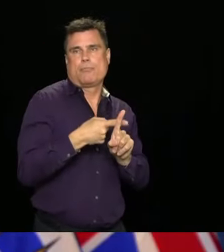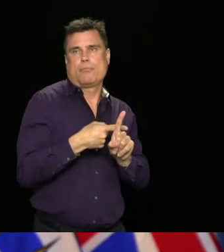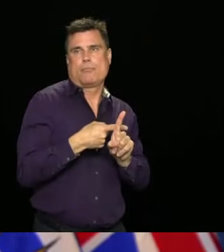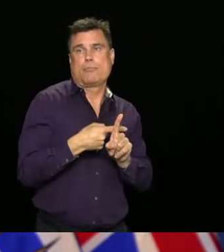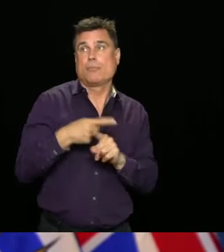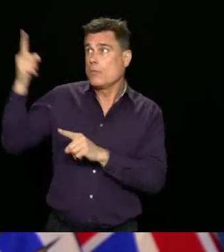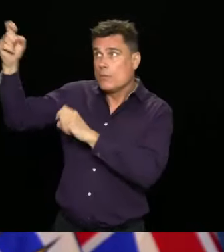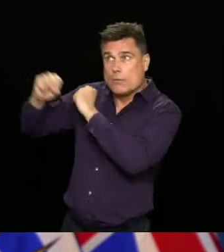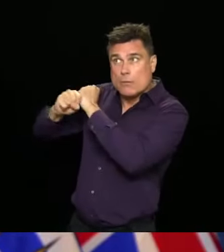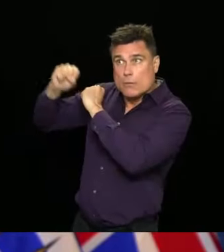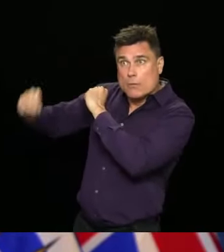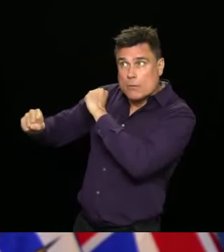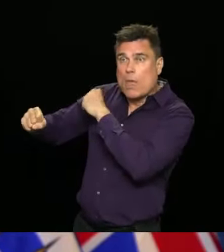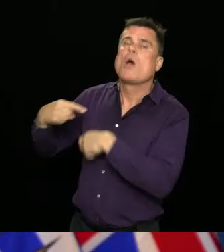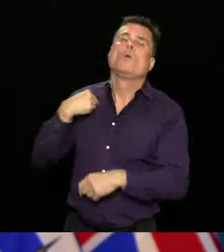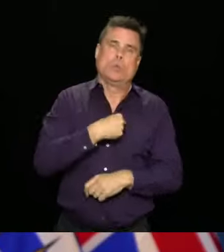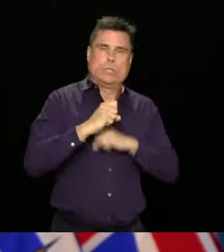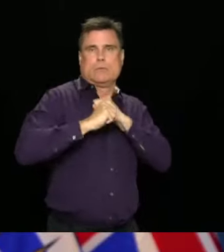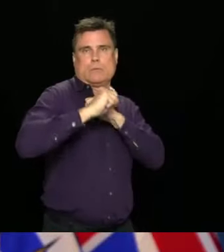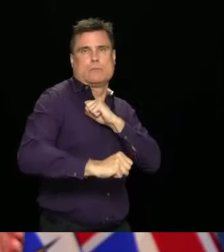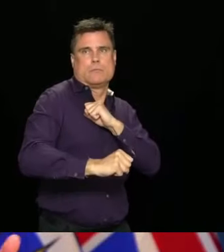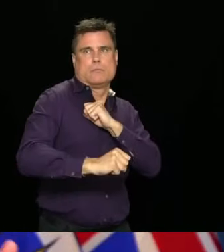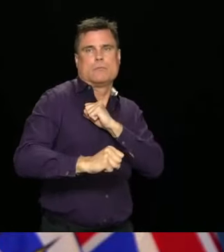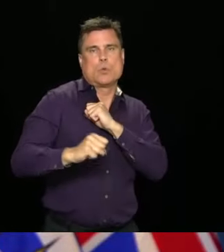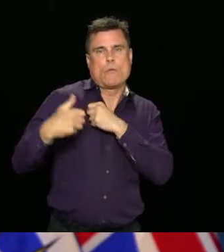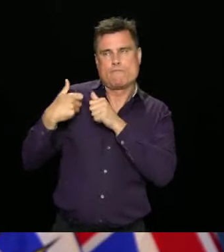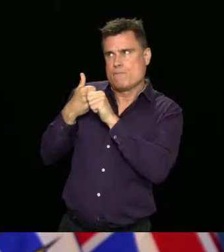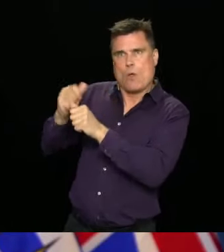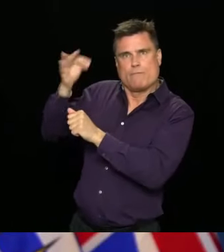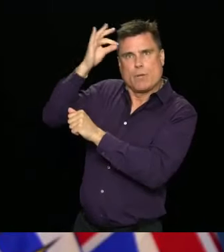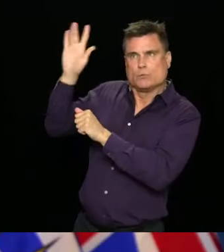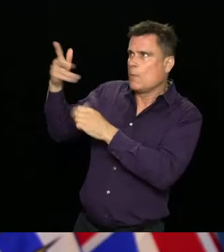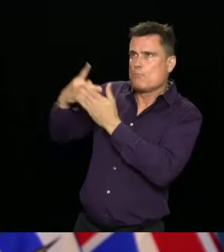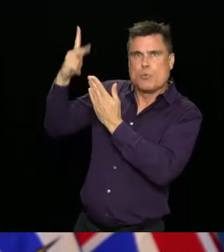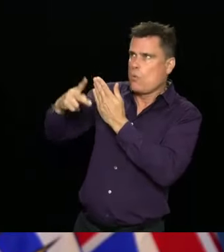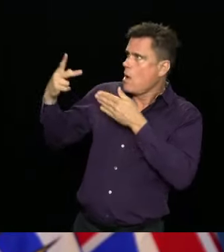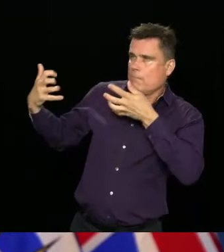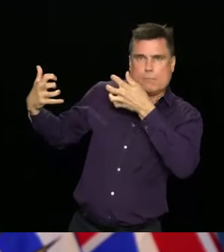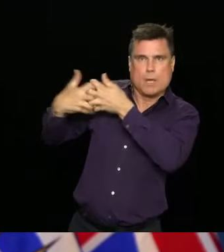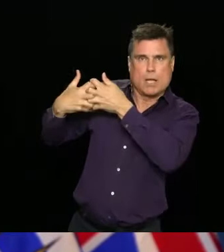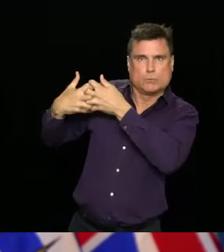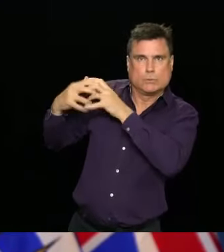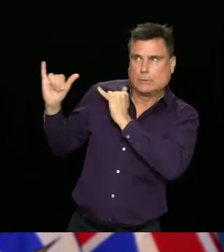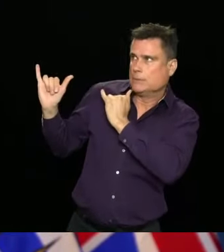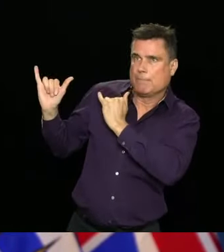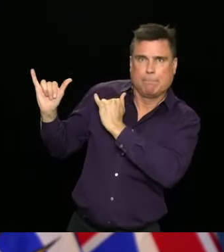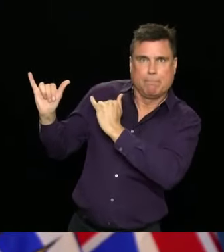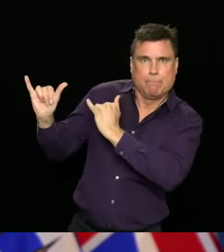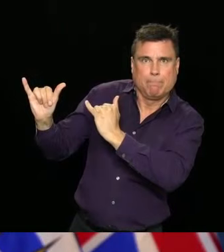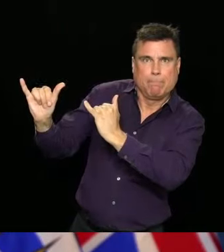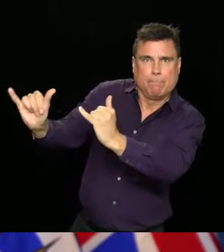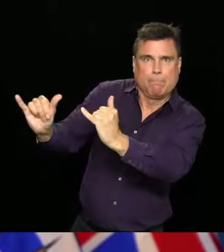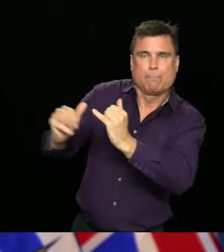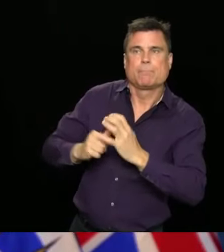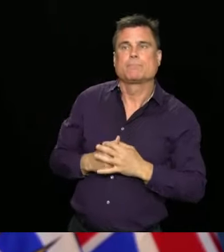federal program's extended, this order allows us to extend it to the federal program. So we'll be watching that one as we go